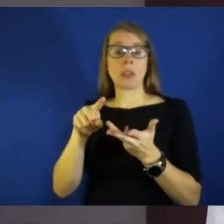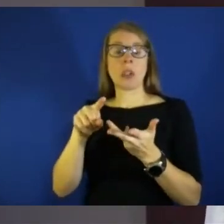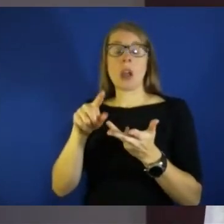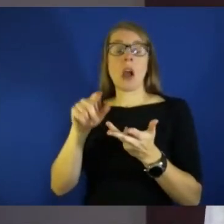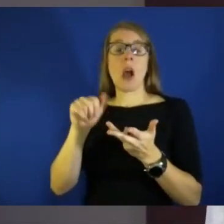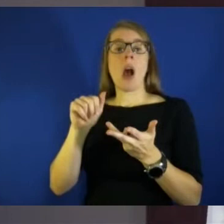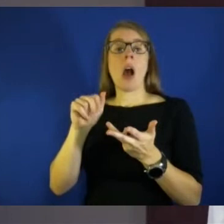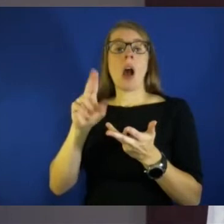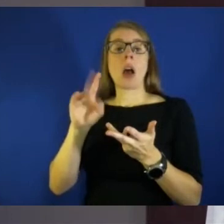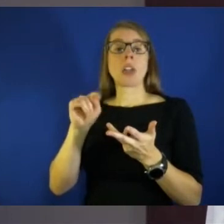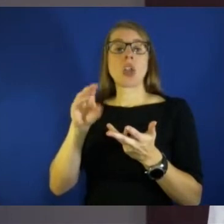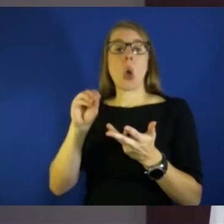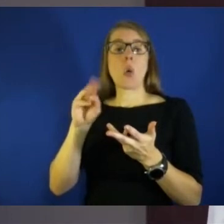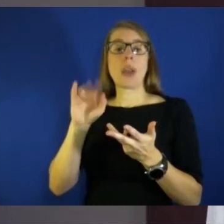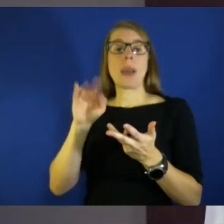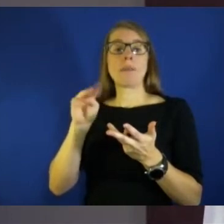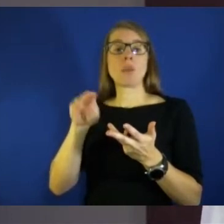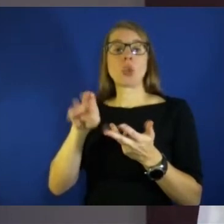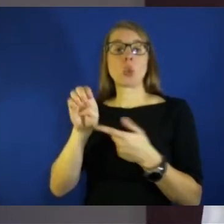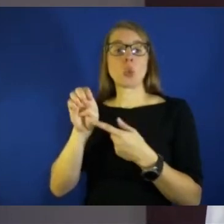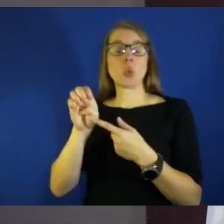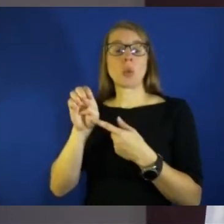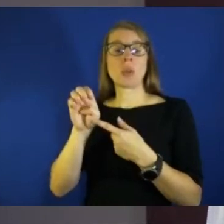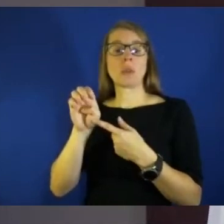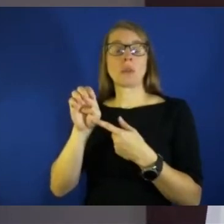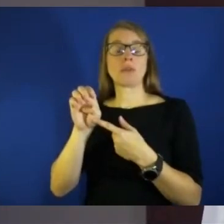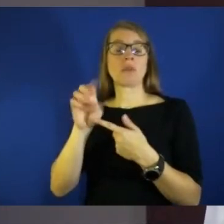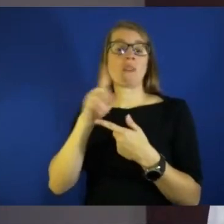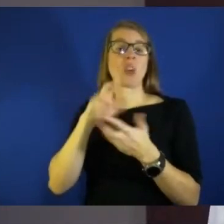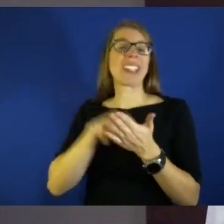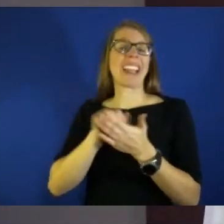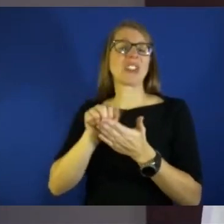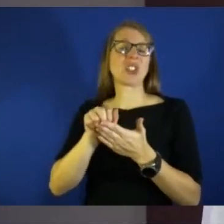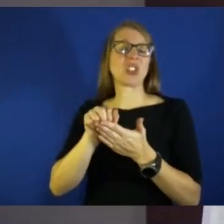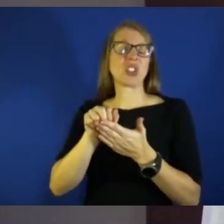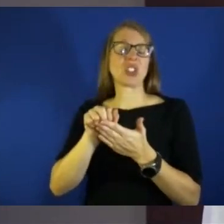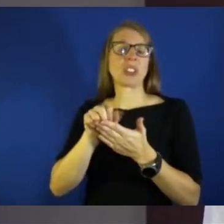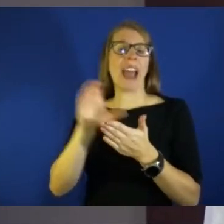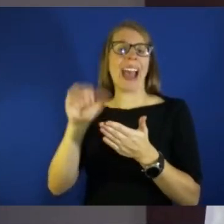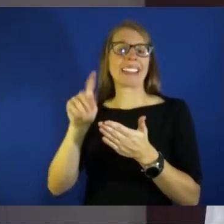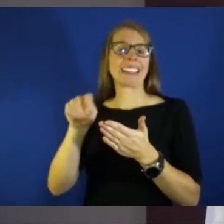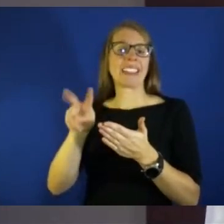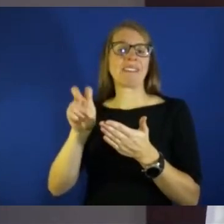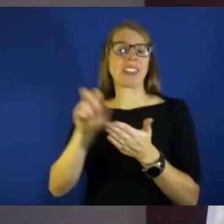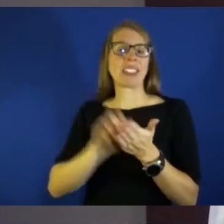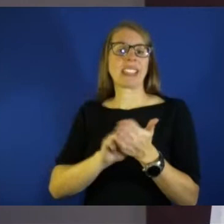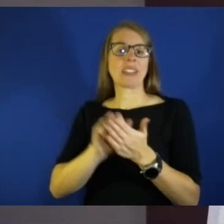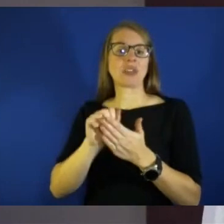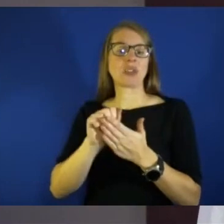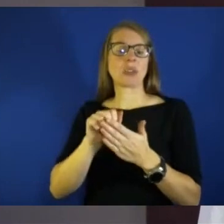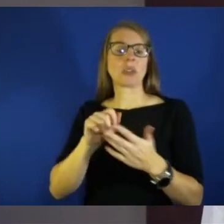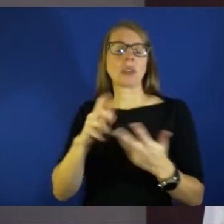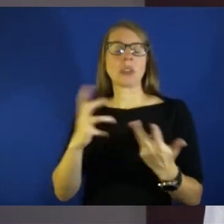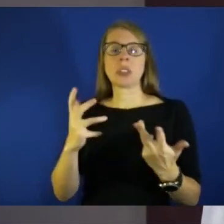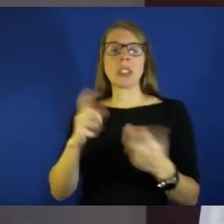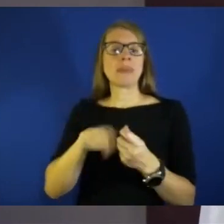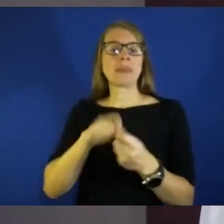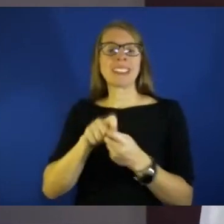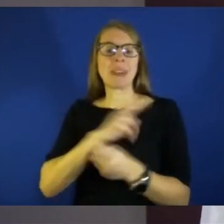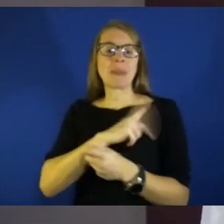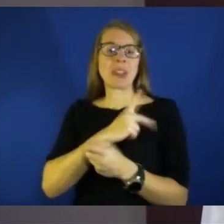disease, immune suppression for cancer, just active cancer in general, certain patients with